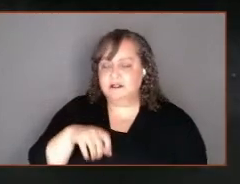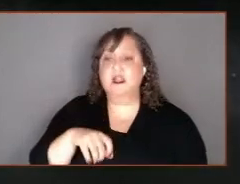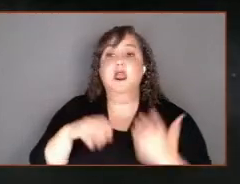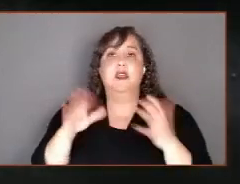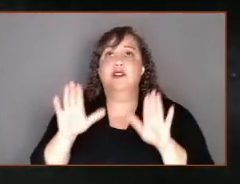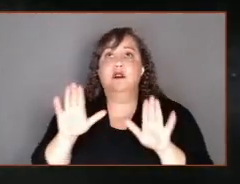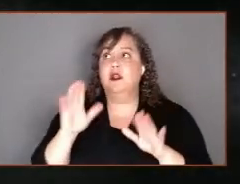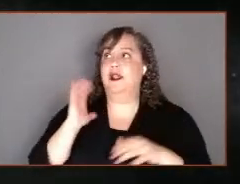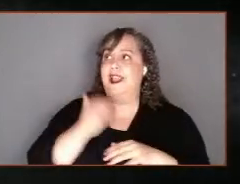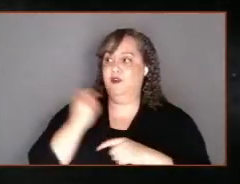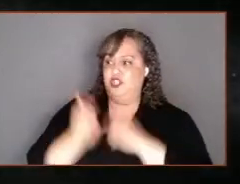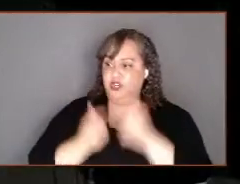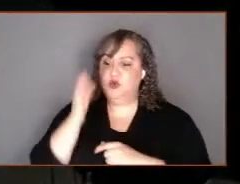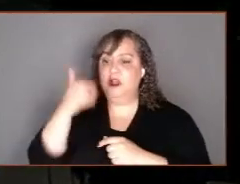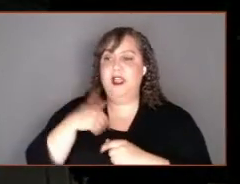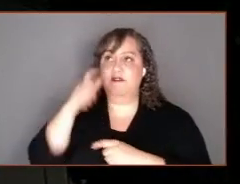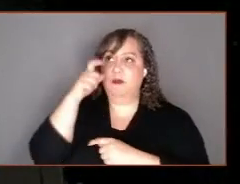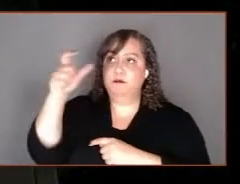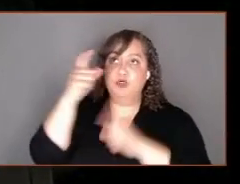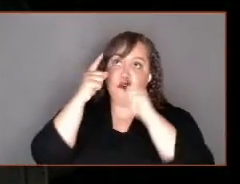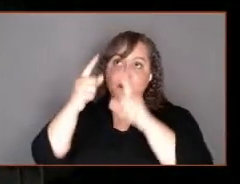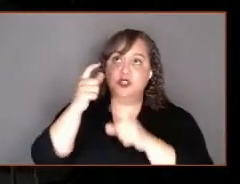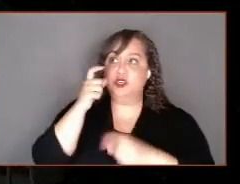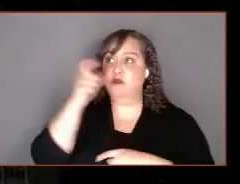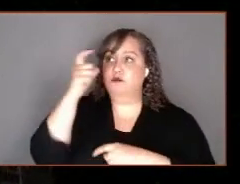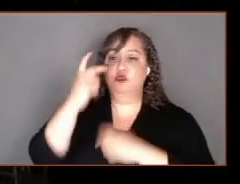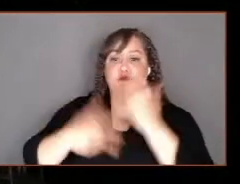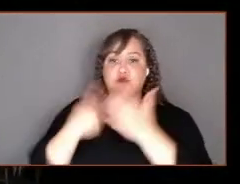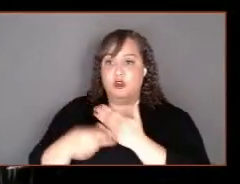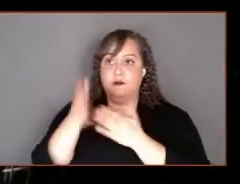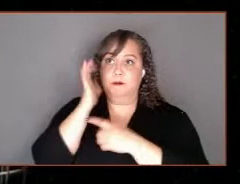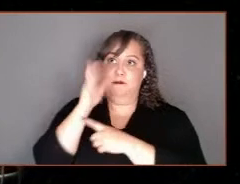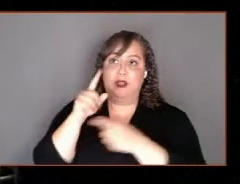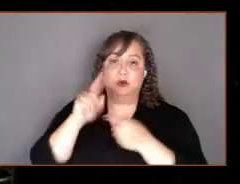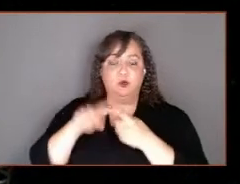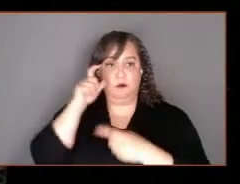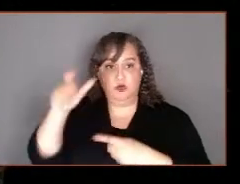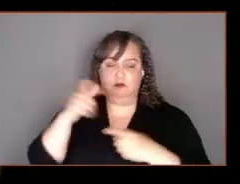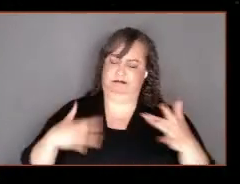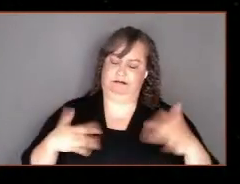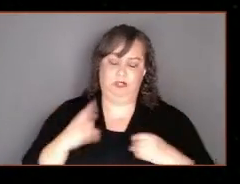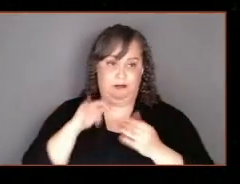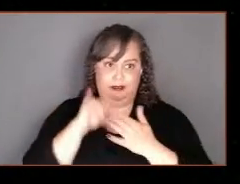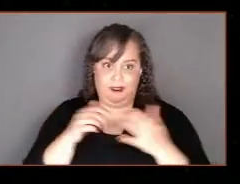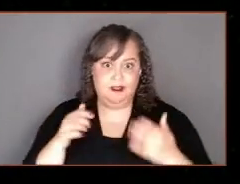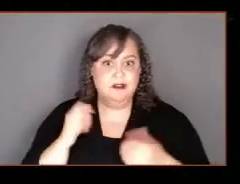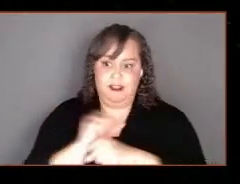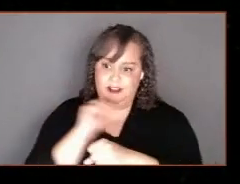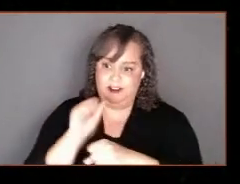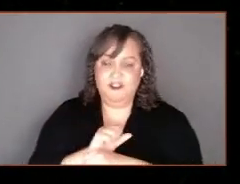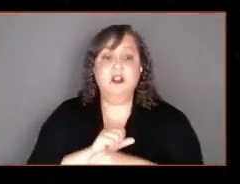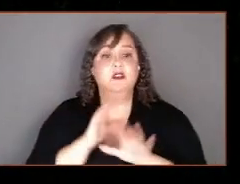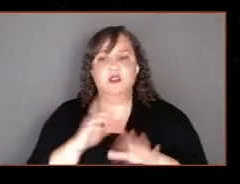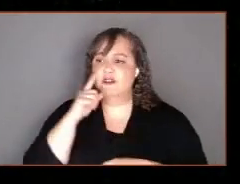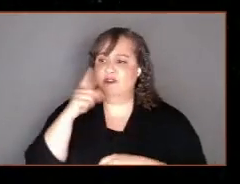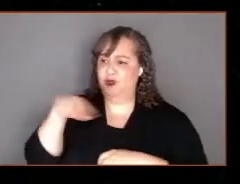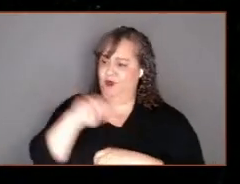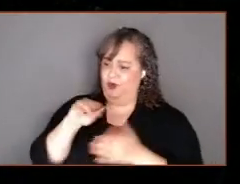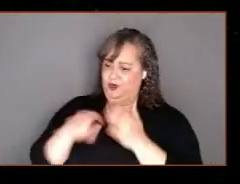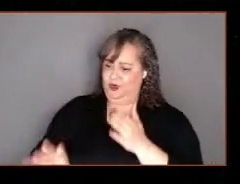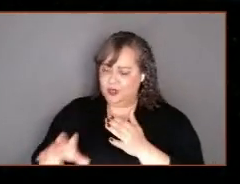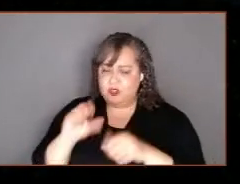program that's going to send us back. And I'm really excited about that effort. And so for these students to be working on technology for us to get access to